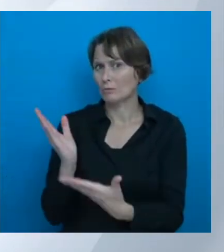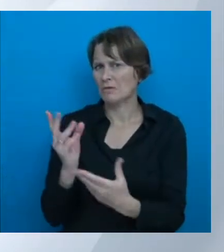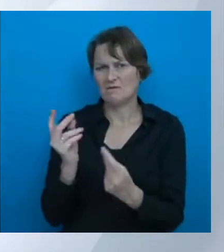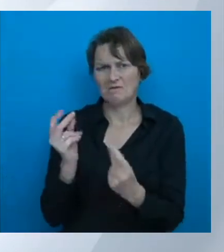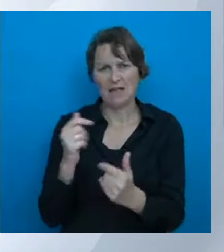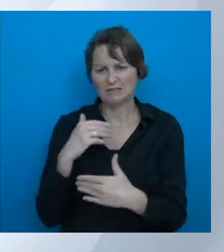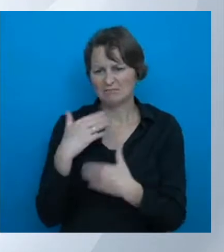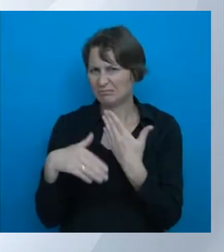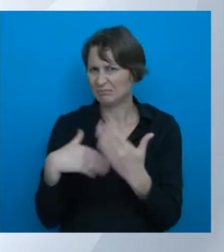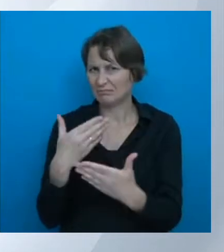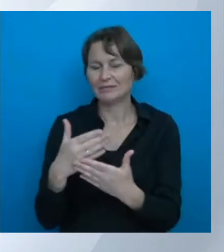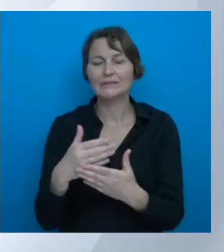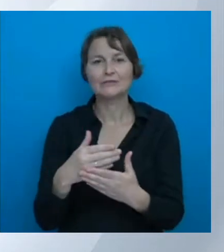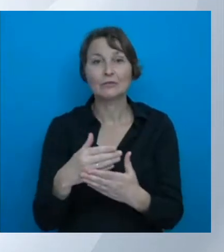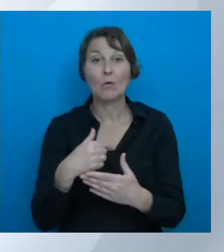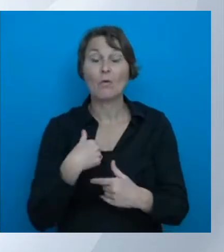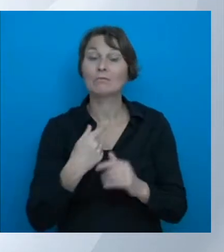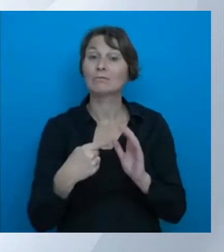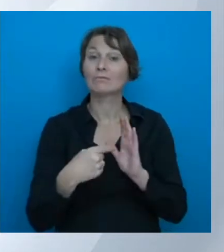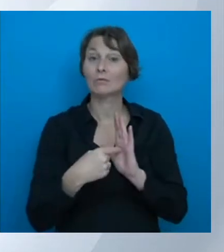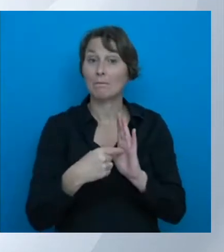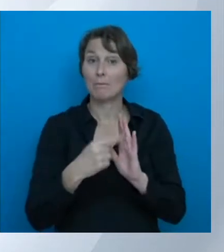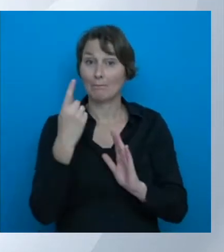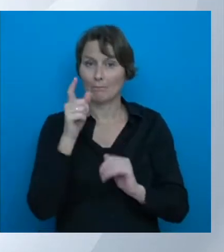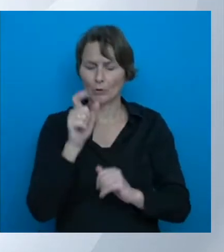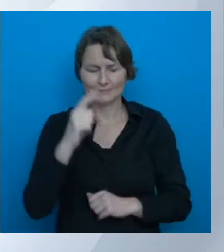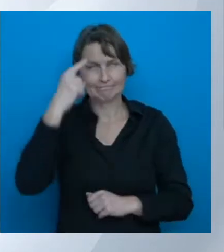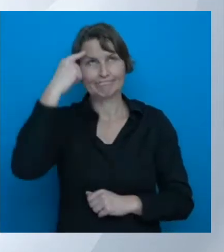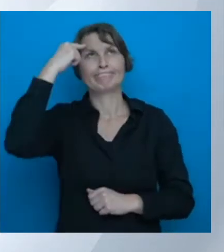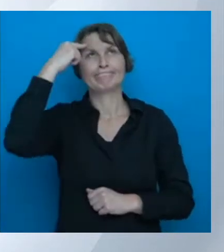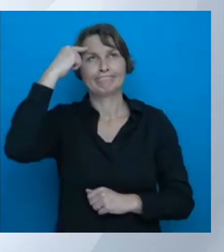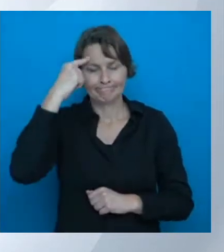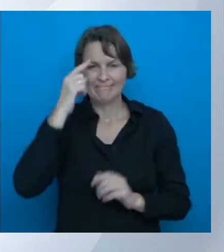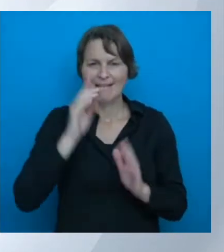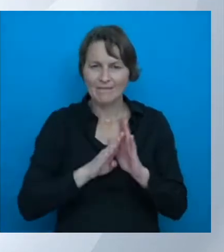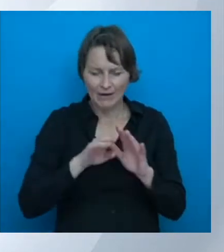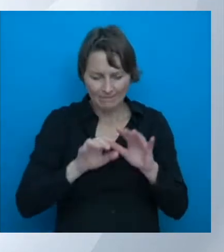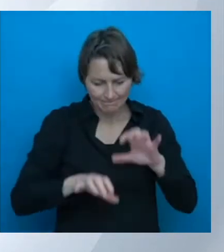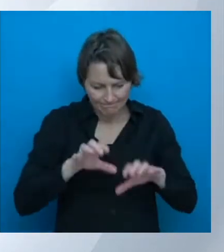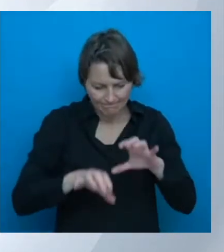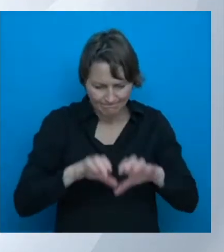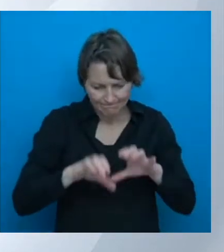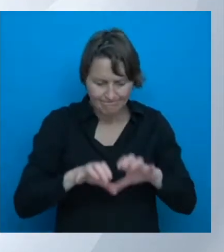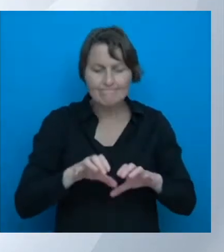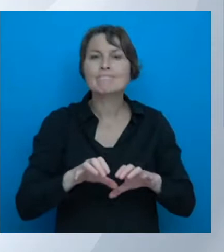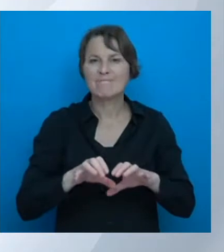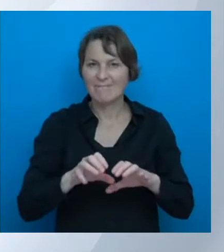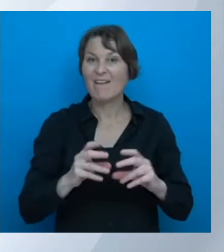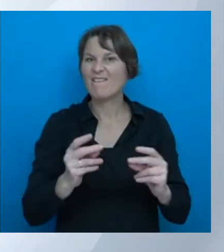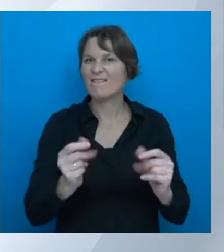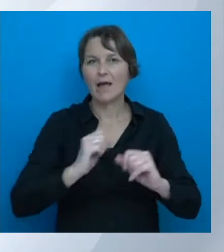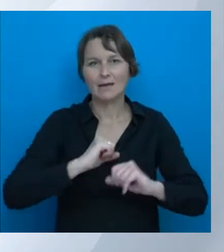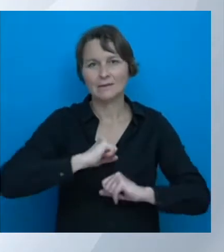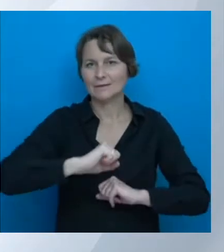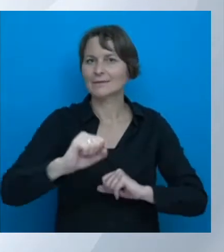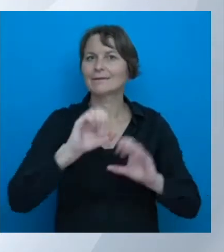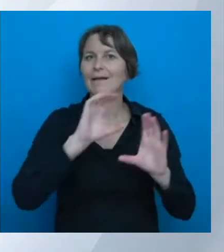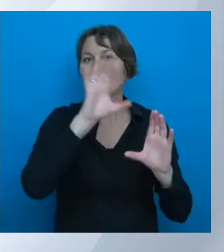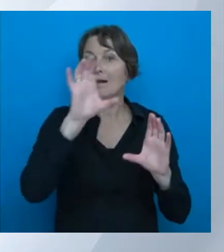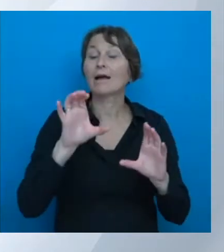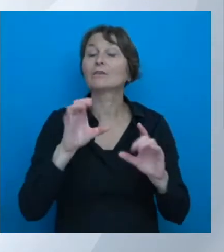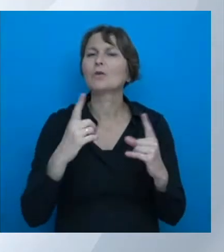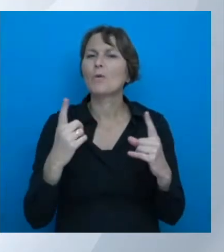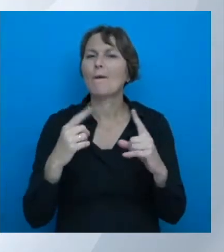and implement an application for it and deploy it to production. With transparent feedback loop, they can see how